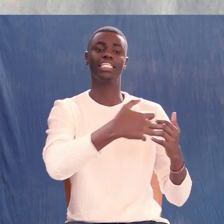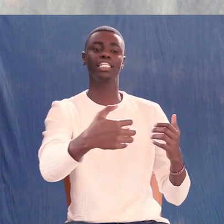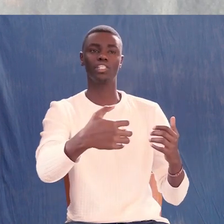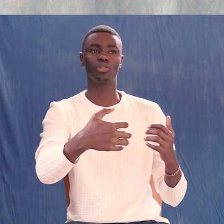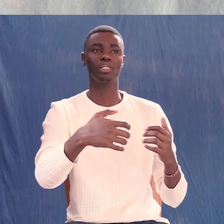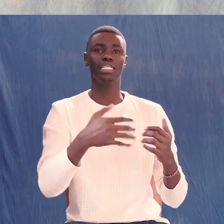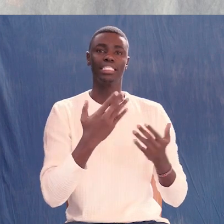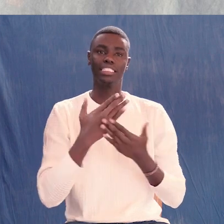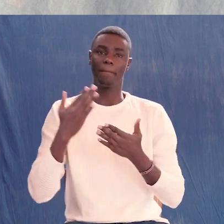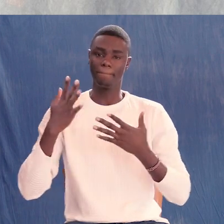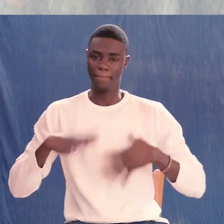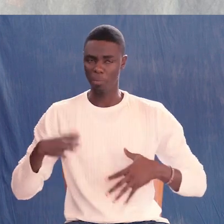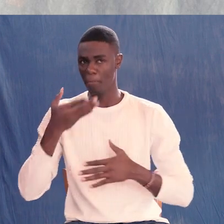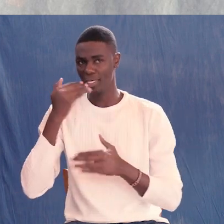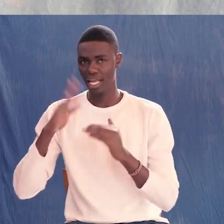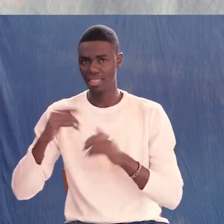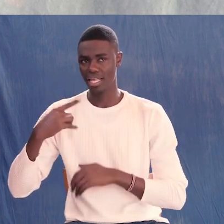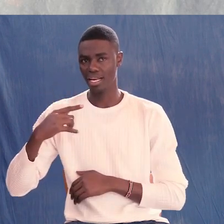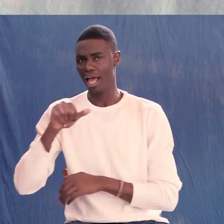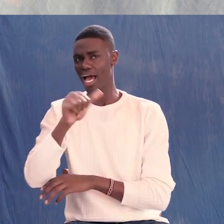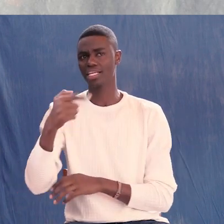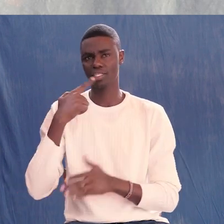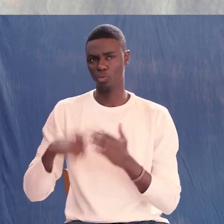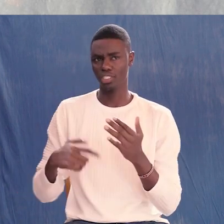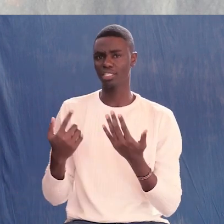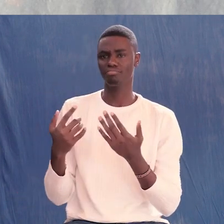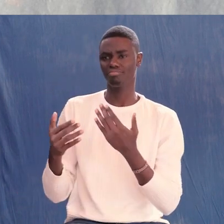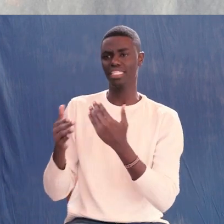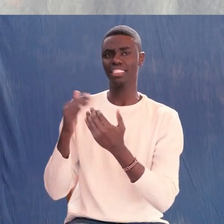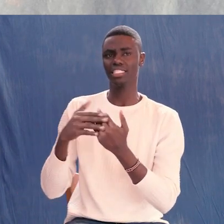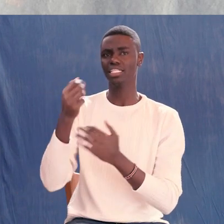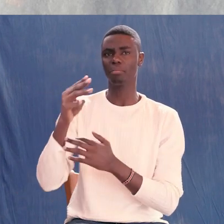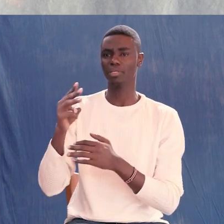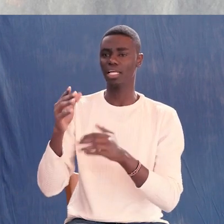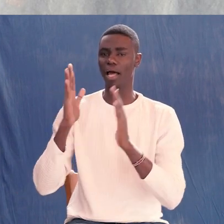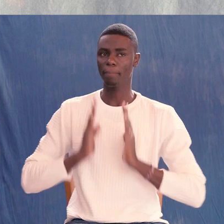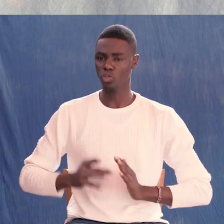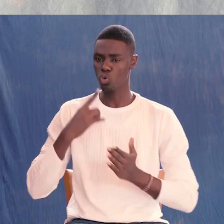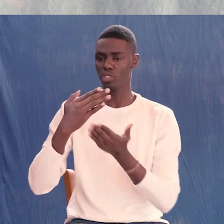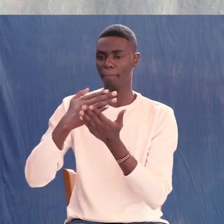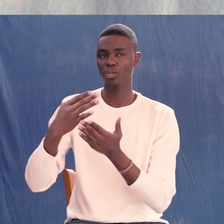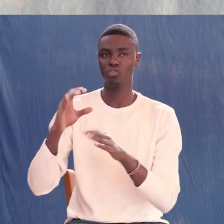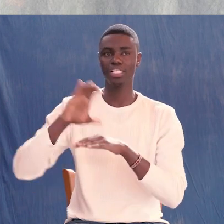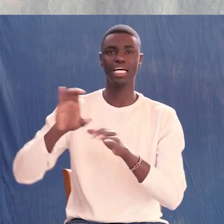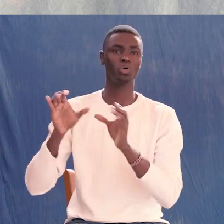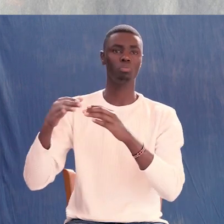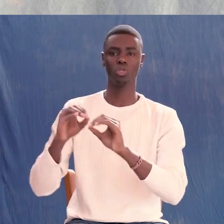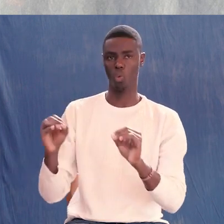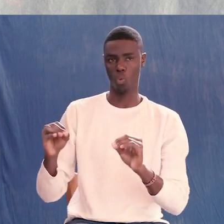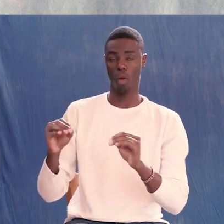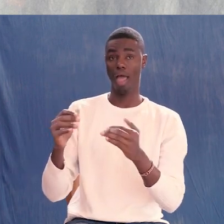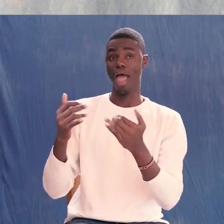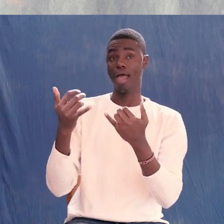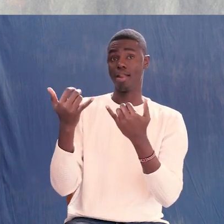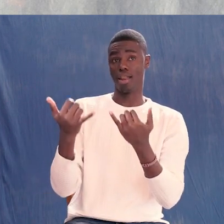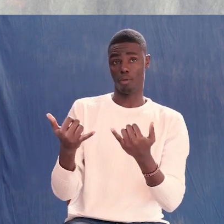saying some people are better than others? No, no, he's saying treat them as somebody who's not part of the church community. In fact, we know